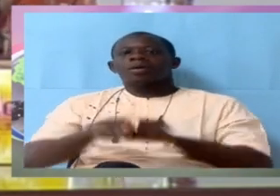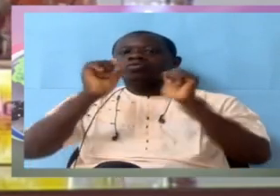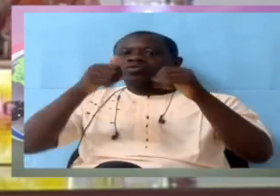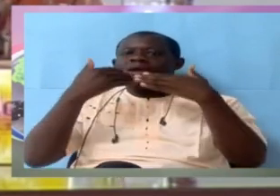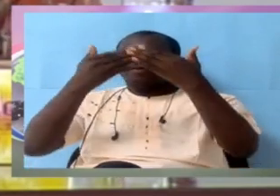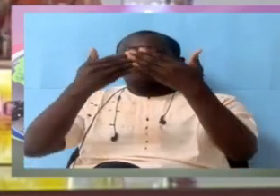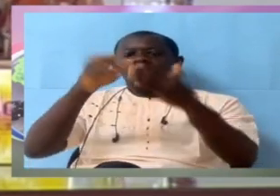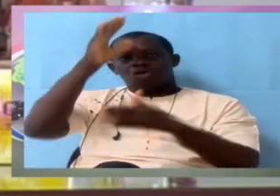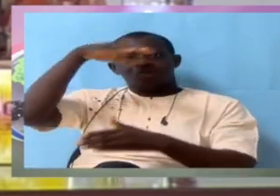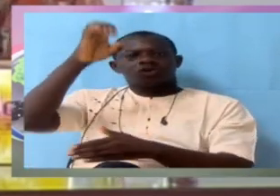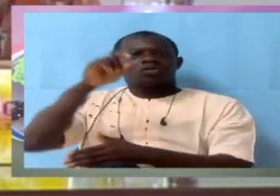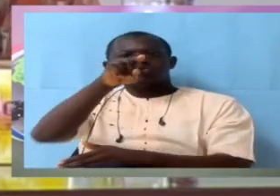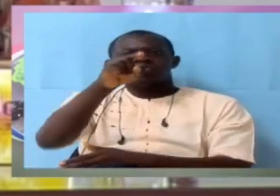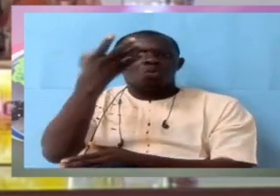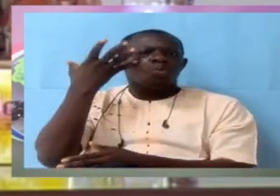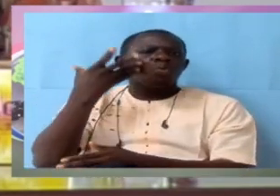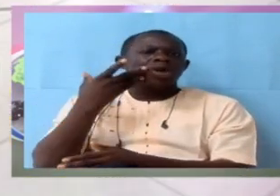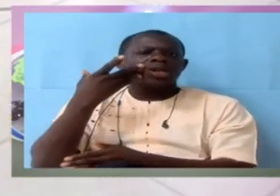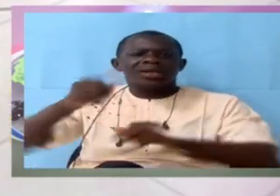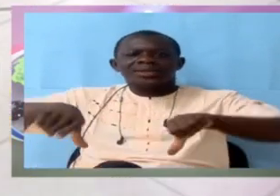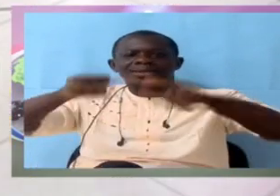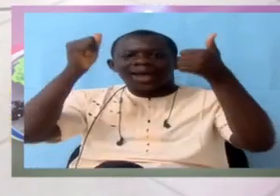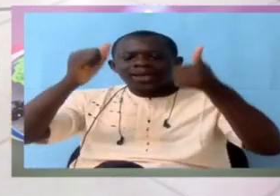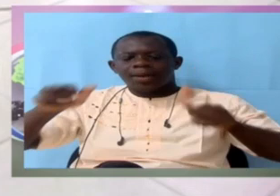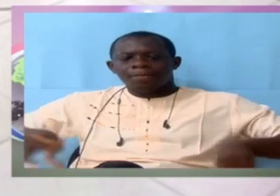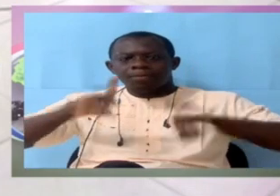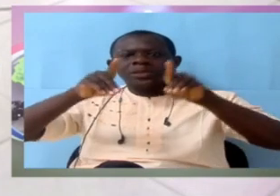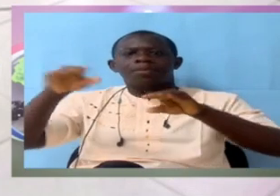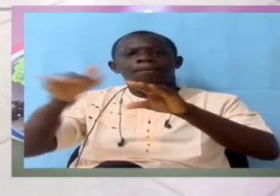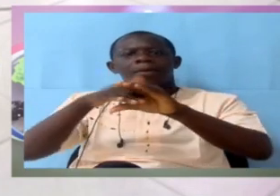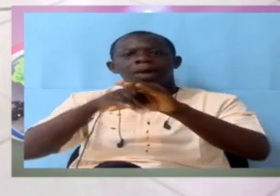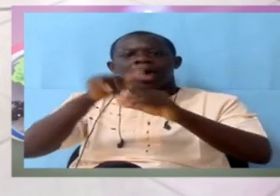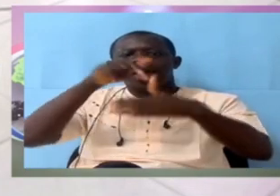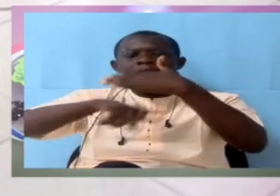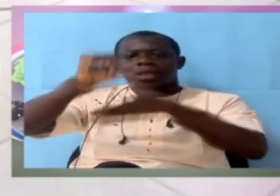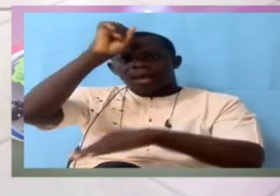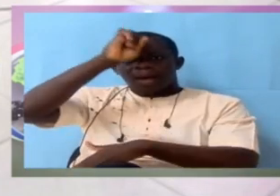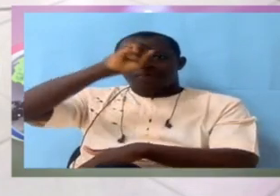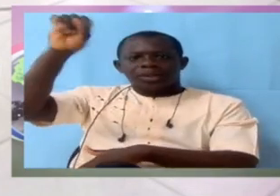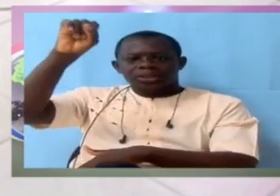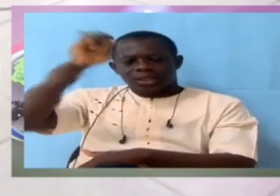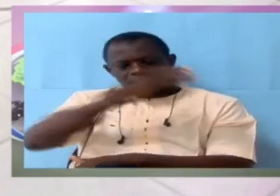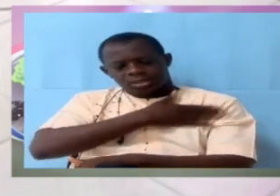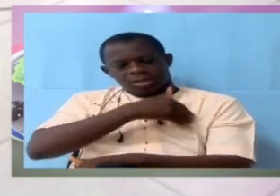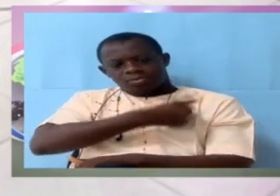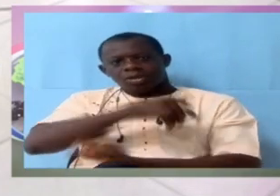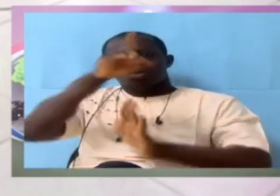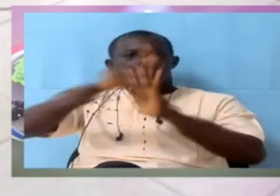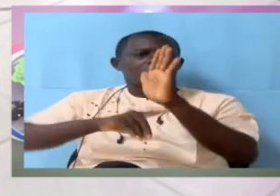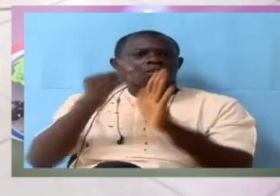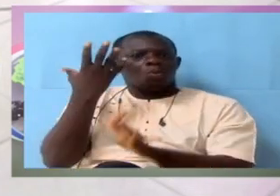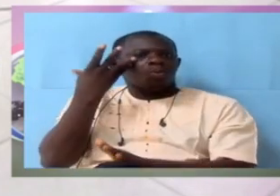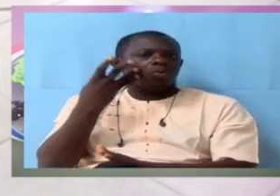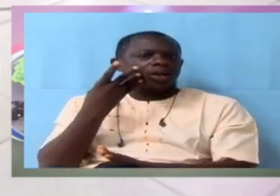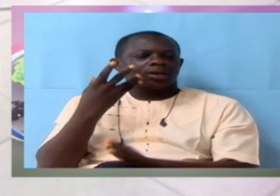the Presidential Alternative Treatment Program? Silam fo isa fono commission wati jumalem ida kafuta president wala jarale program